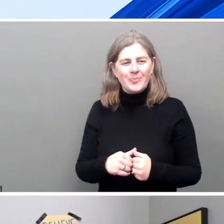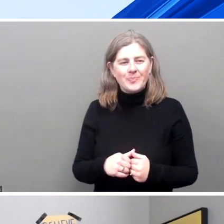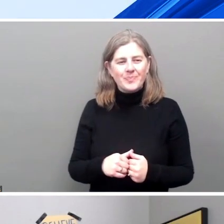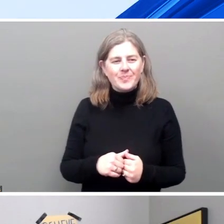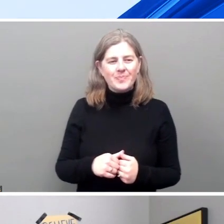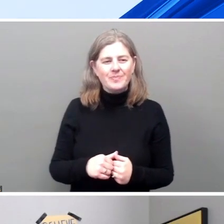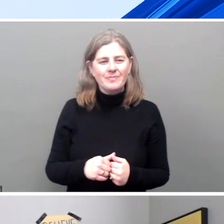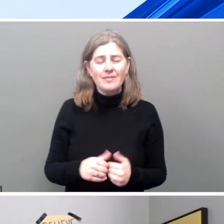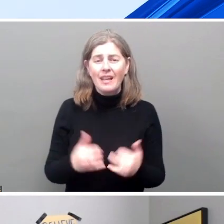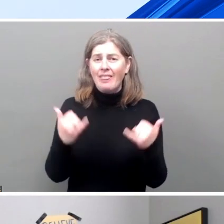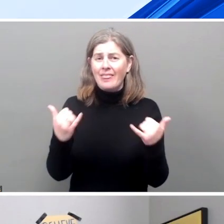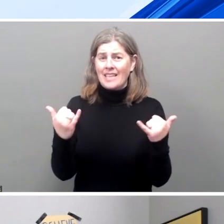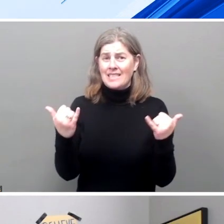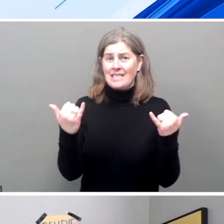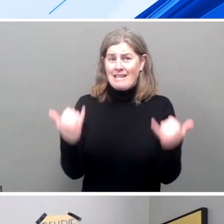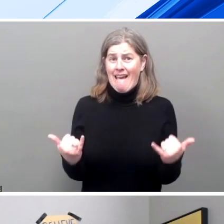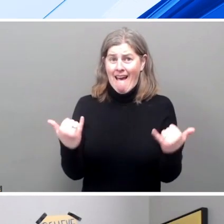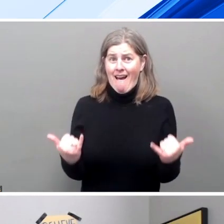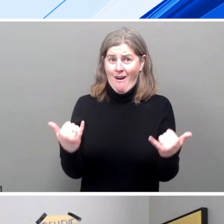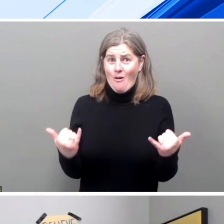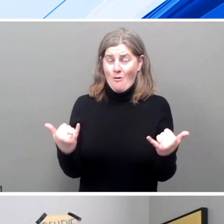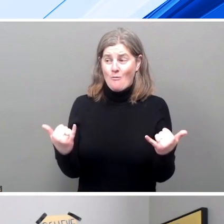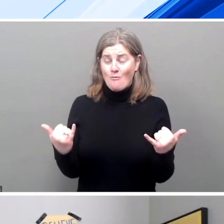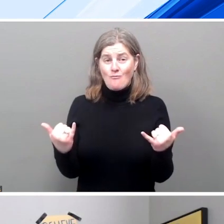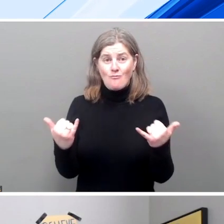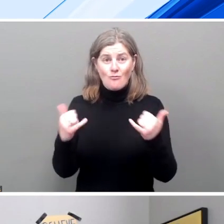things are much different now, given